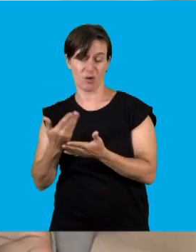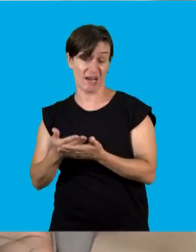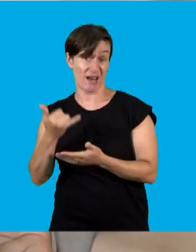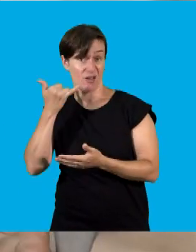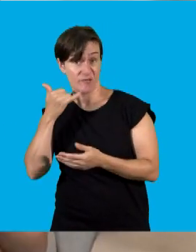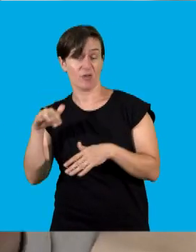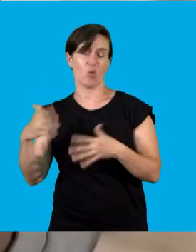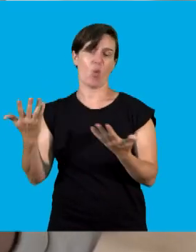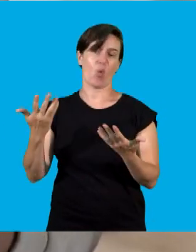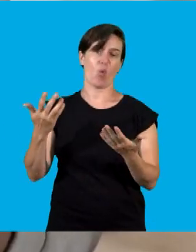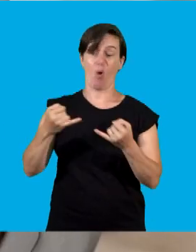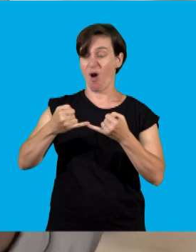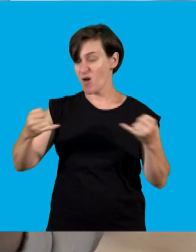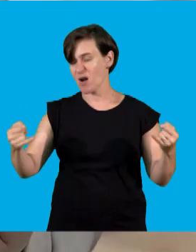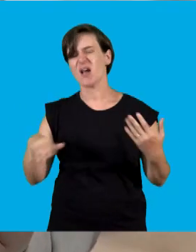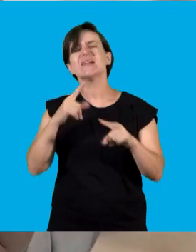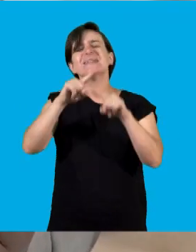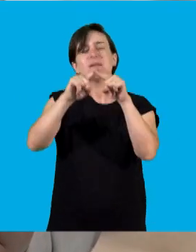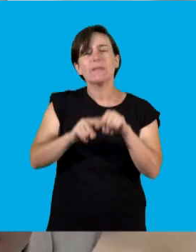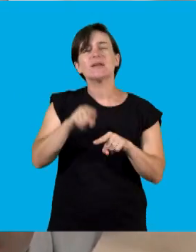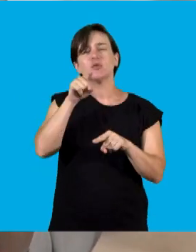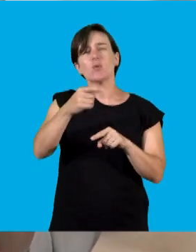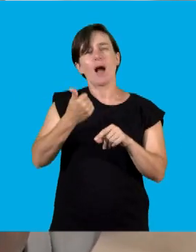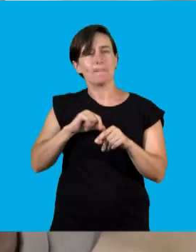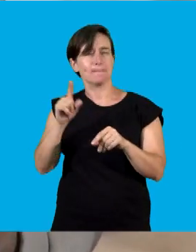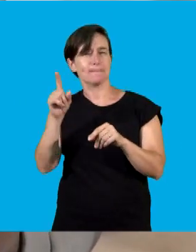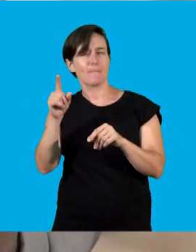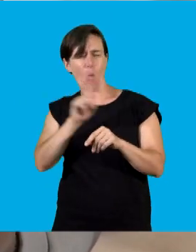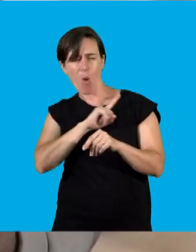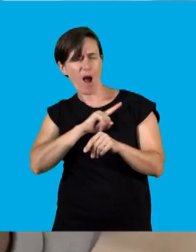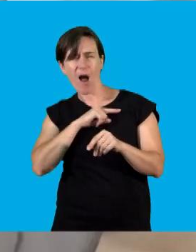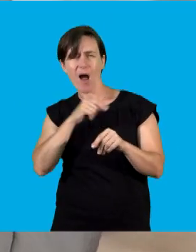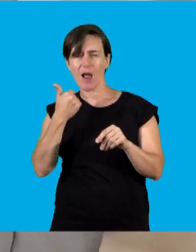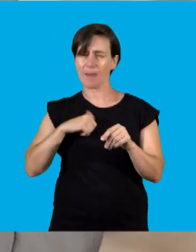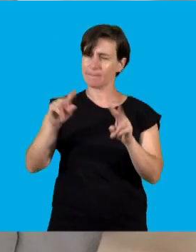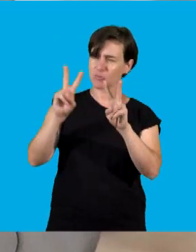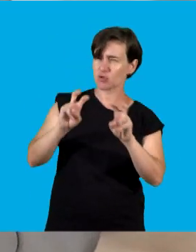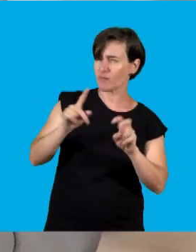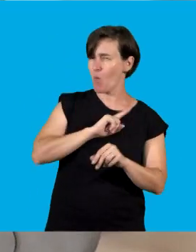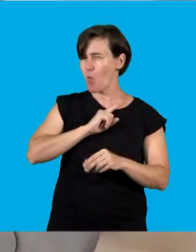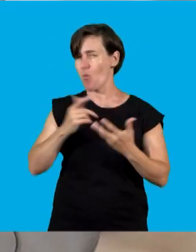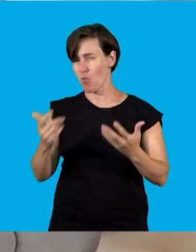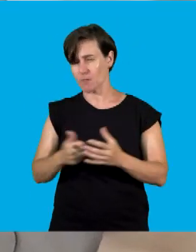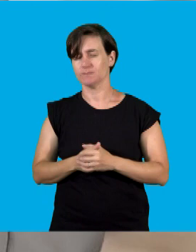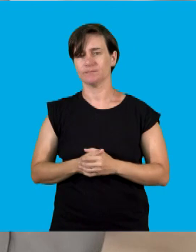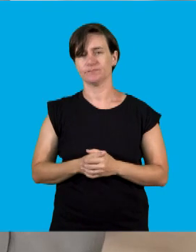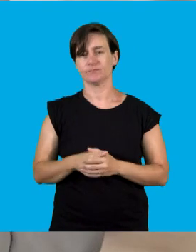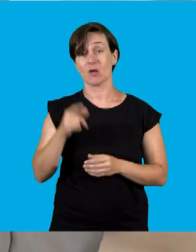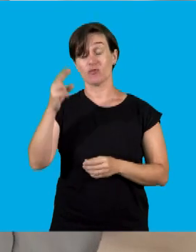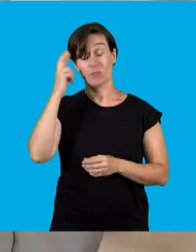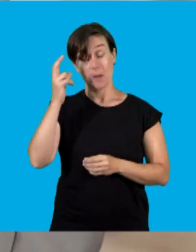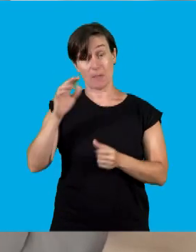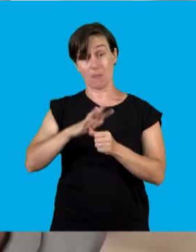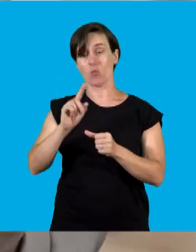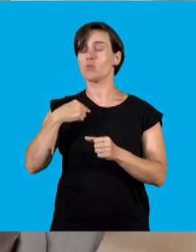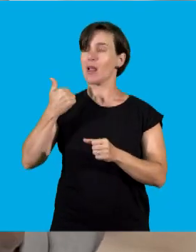online survey. So depending on why we're using the survey for. But remember here, we are assessing what the needs and the desires. So you can use